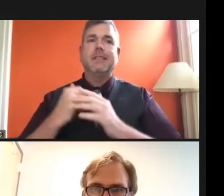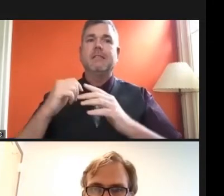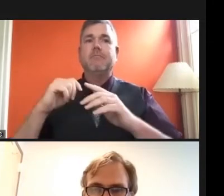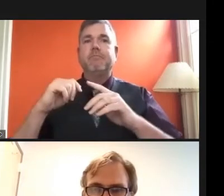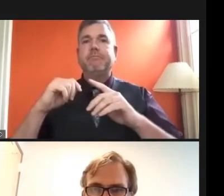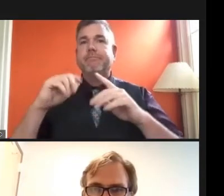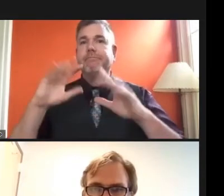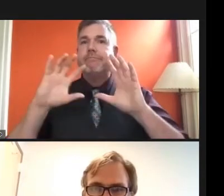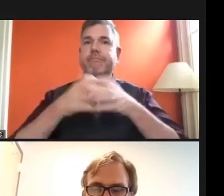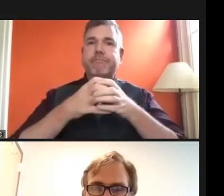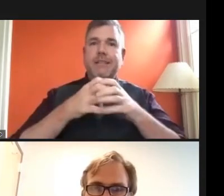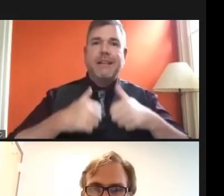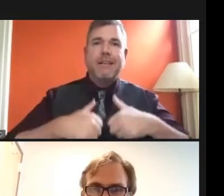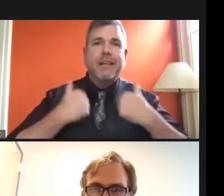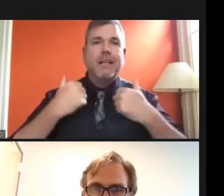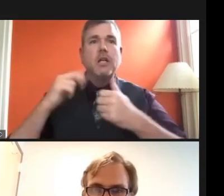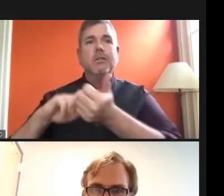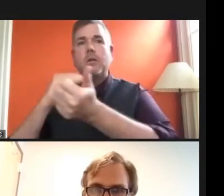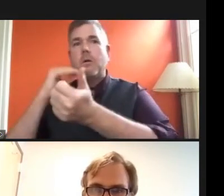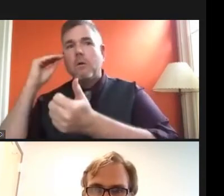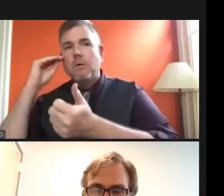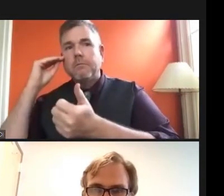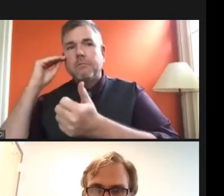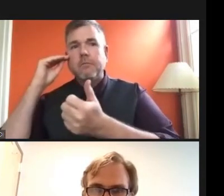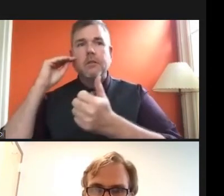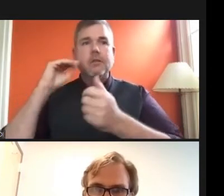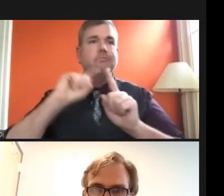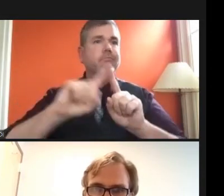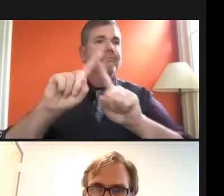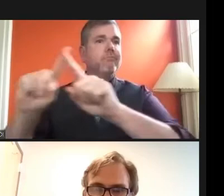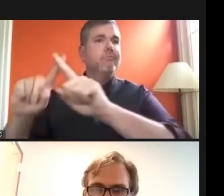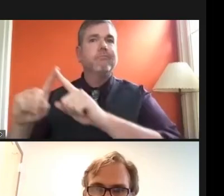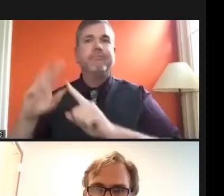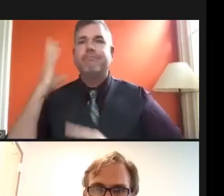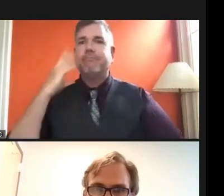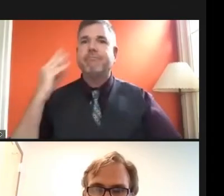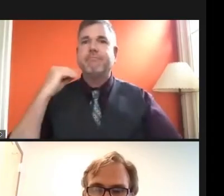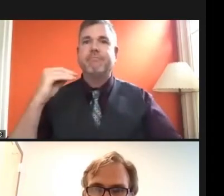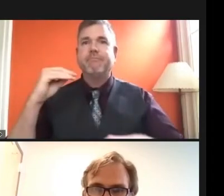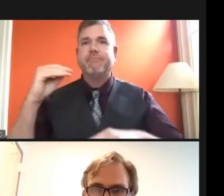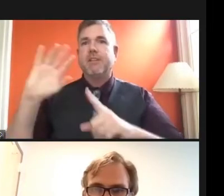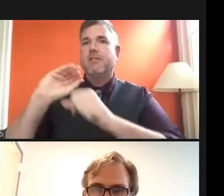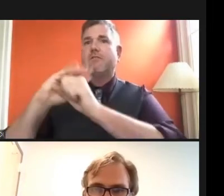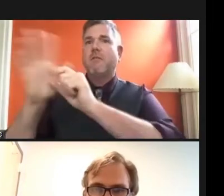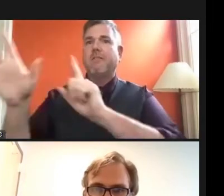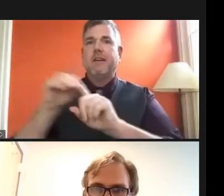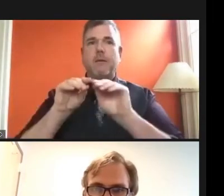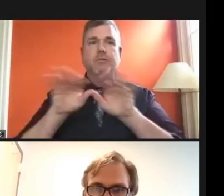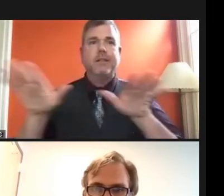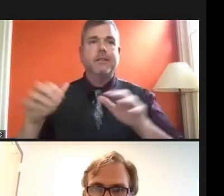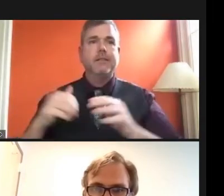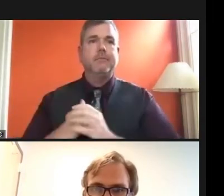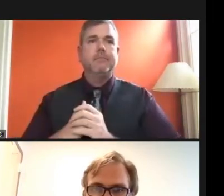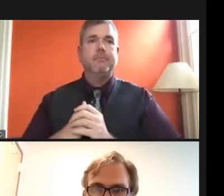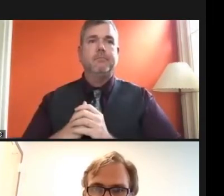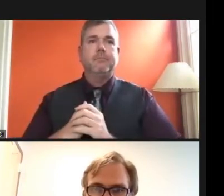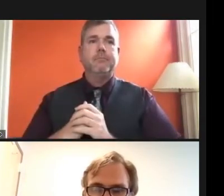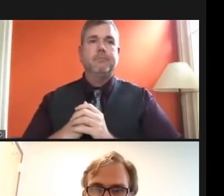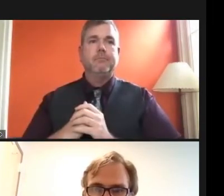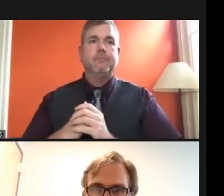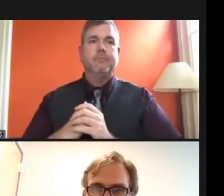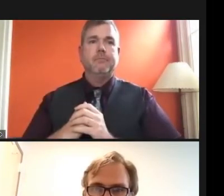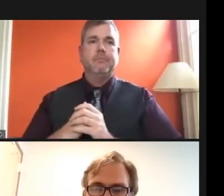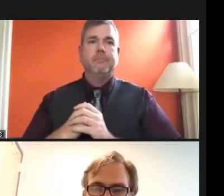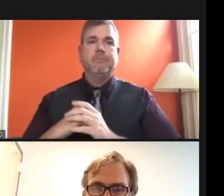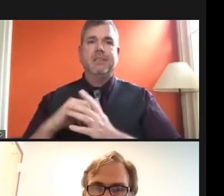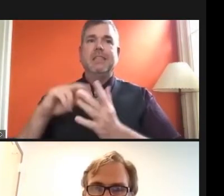community, and hospital surge is still a possibility. When might the shelter-in-place order be lifted? Well, that's a question on the minds of